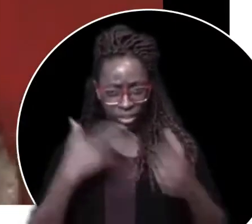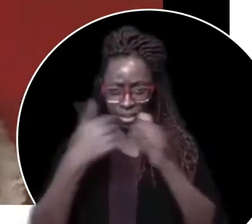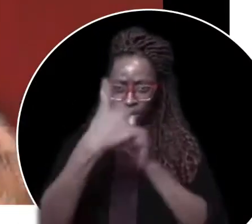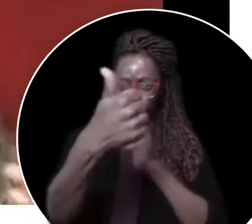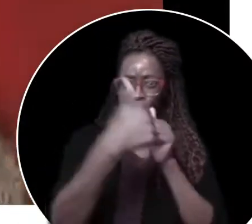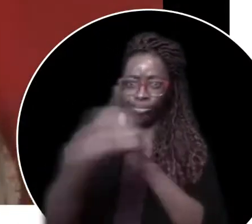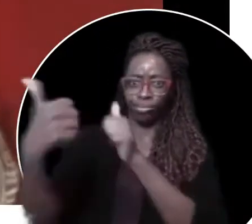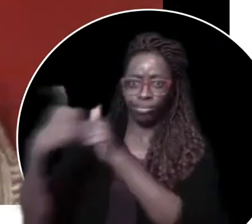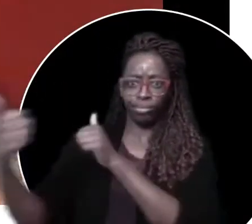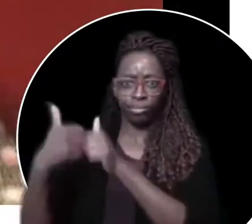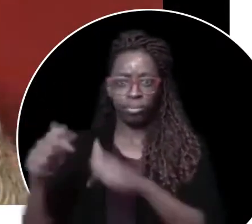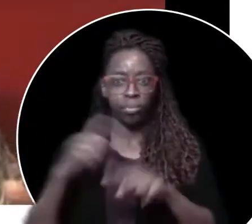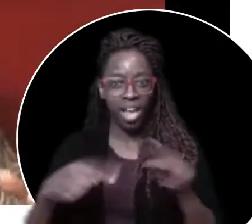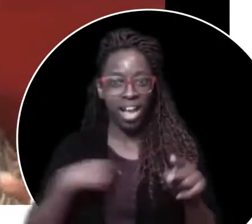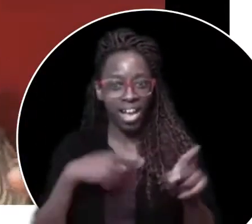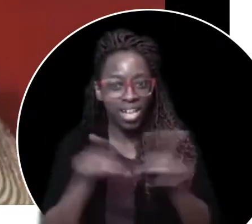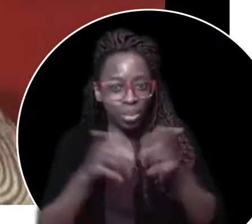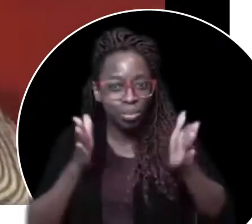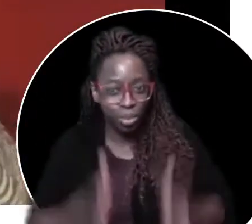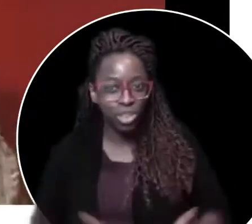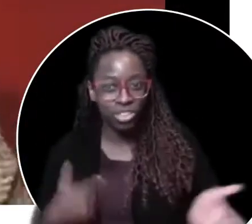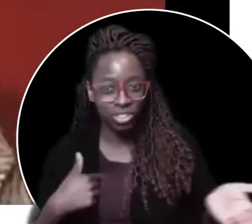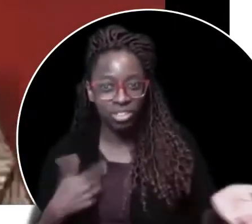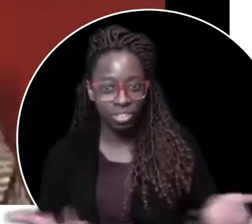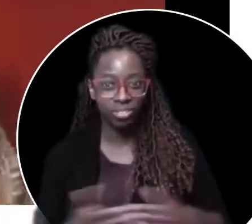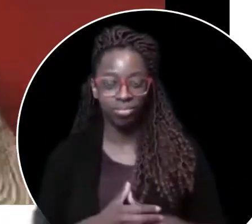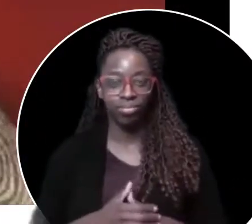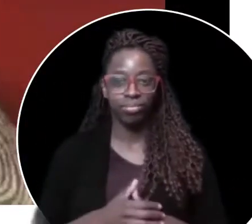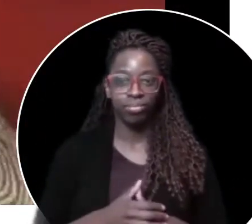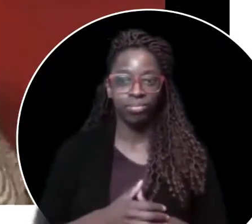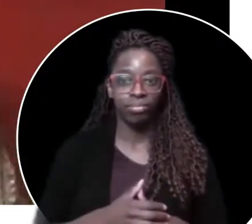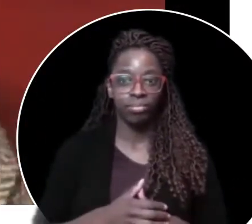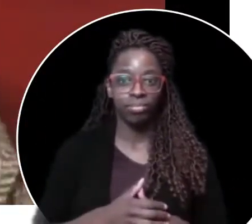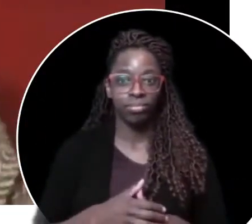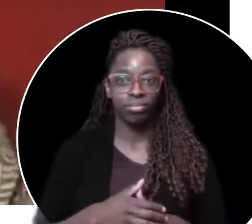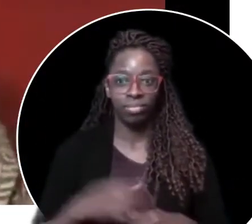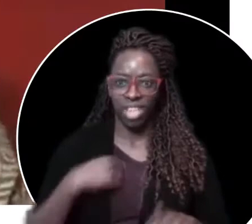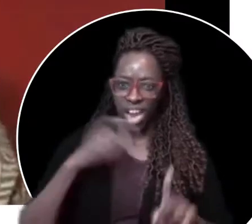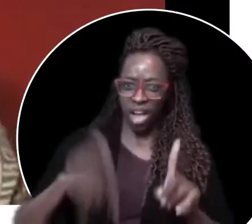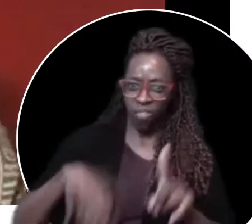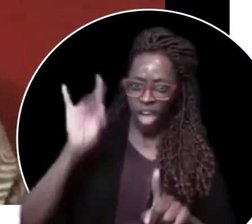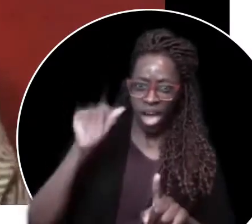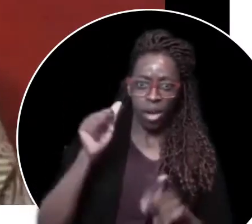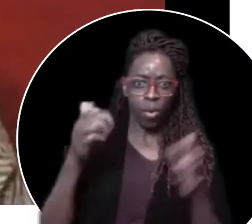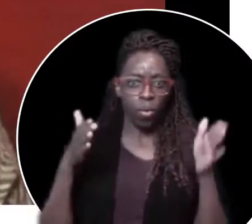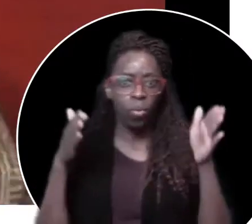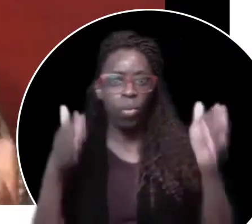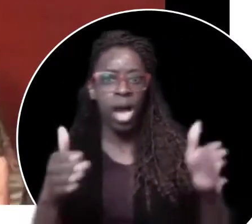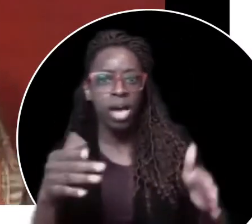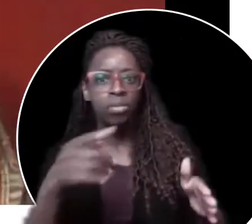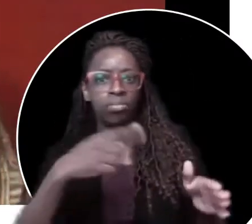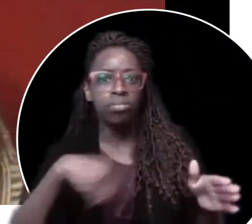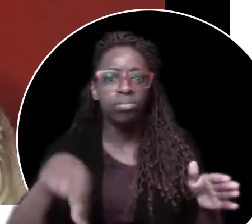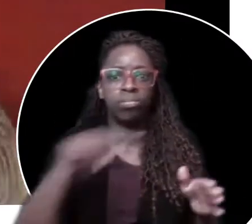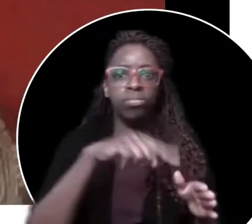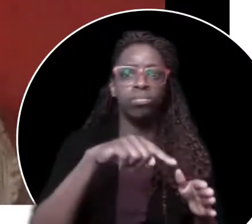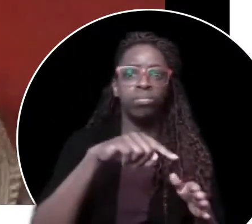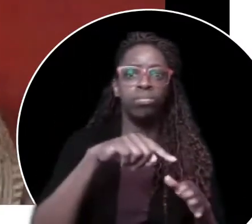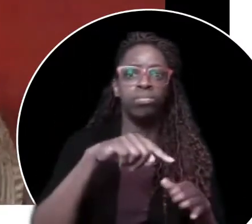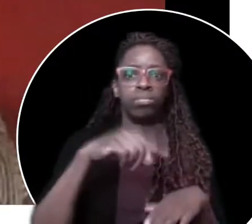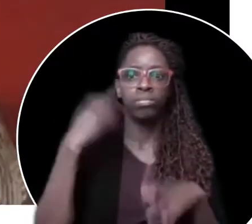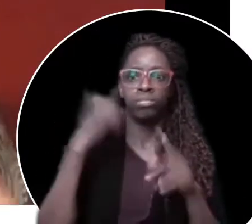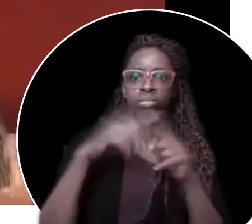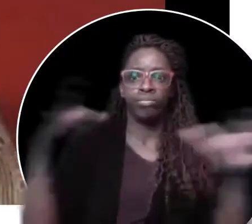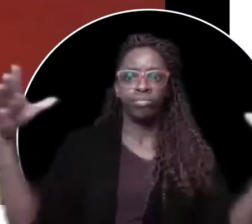I had to find a way to fuse all of me into one. And